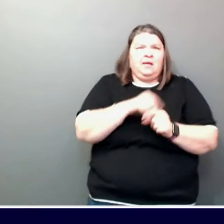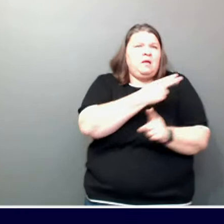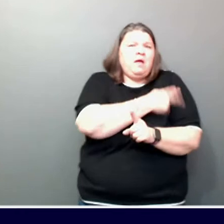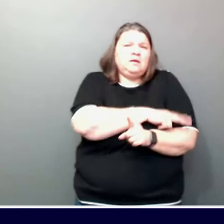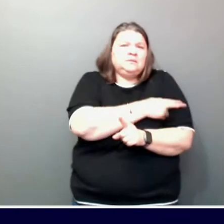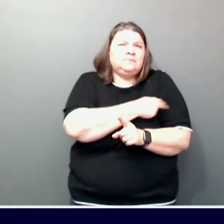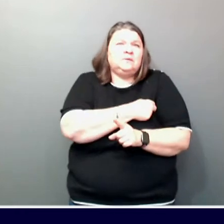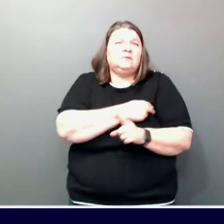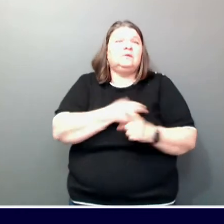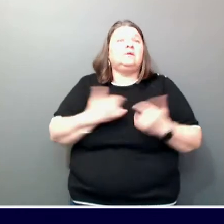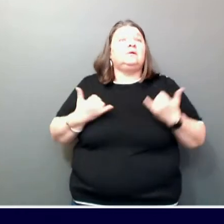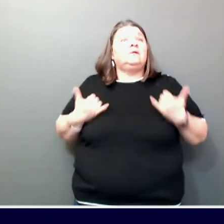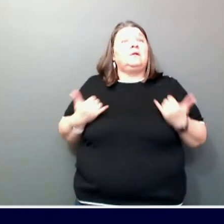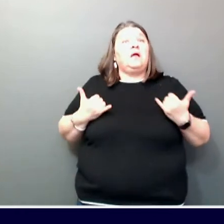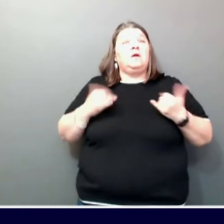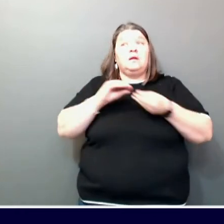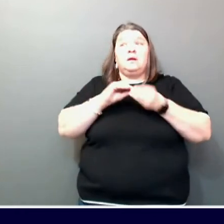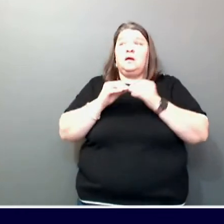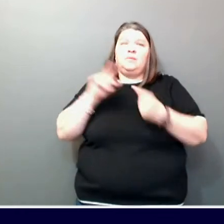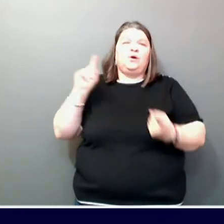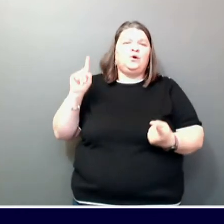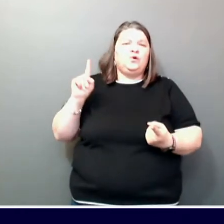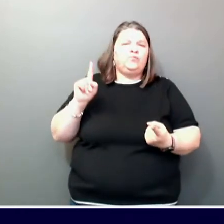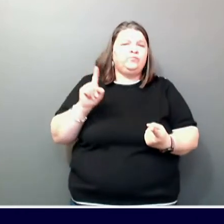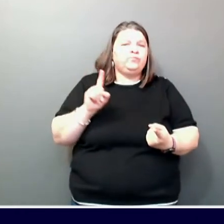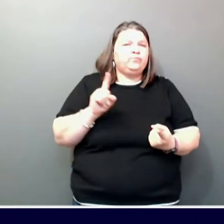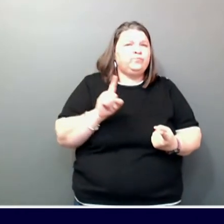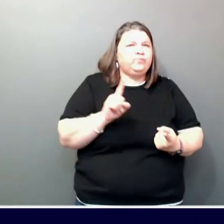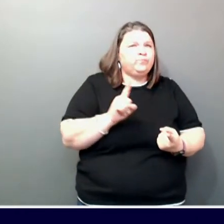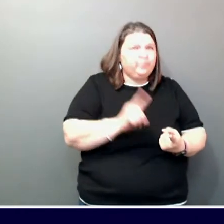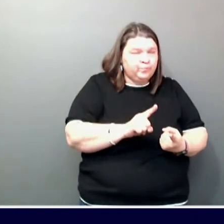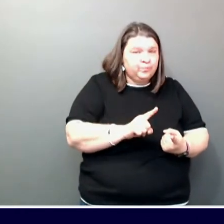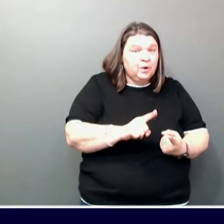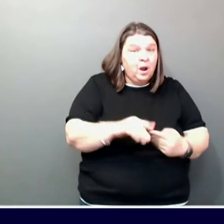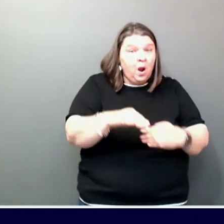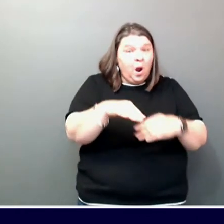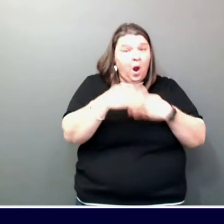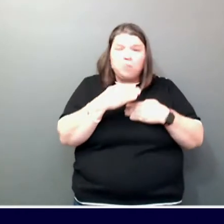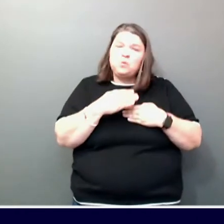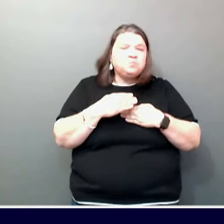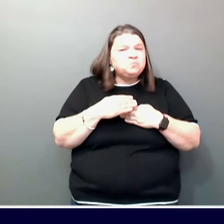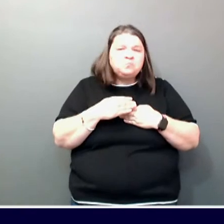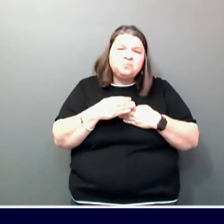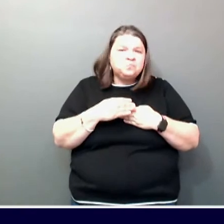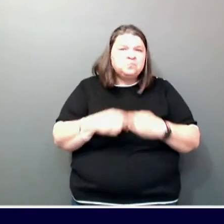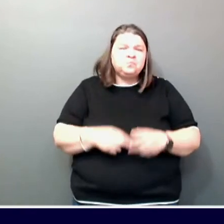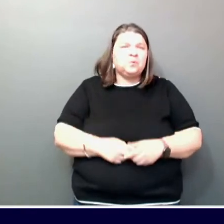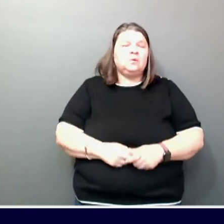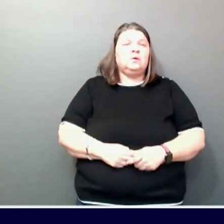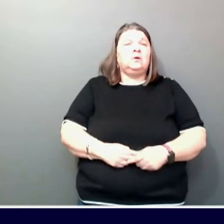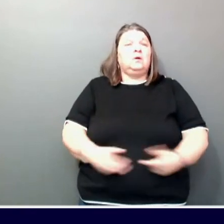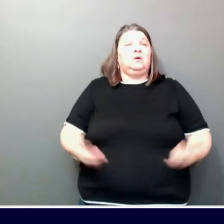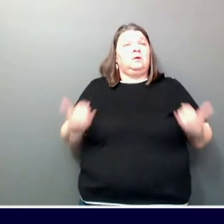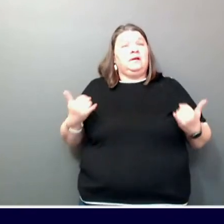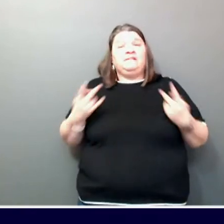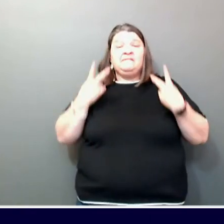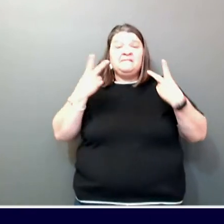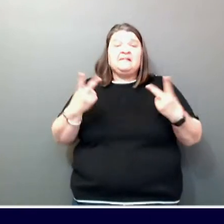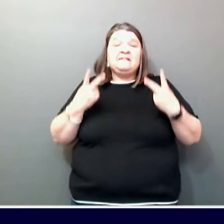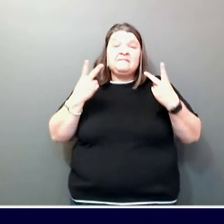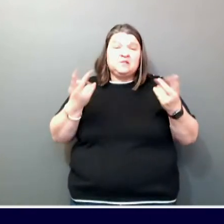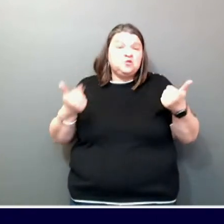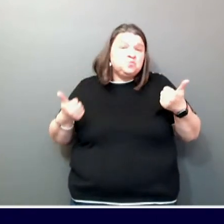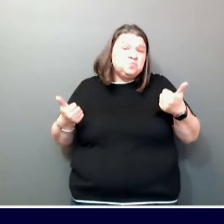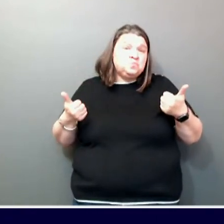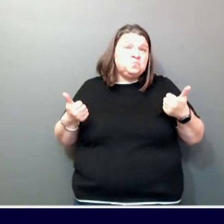are no longer needed nor advisable, because we know that visitors are critical to the mental health